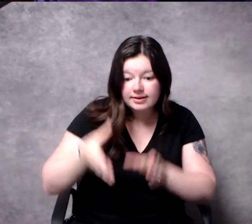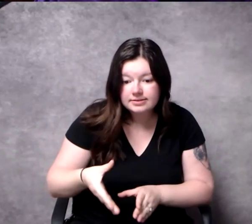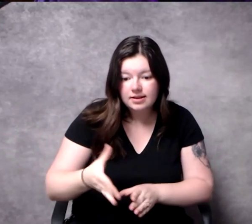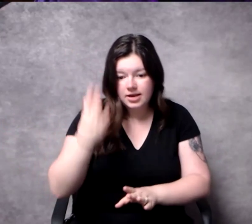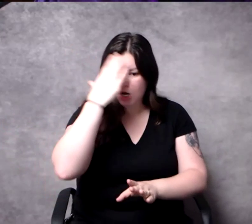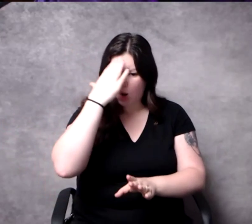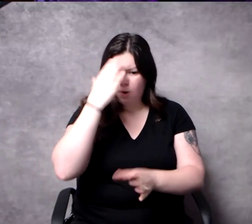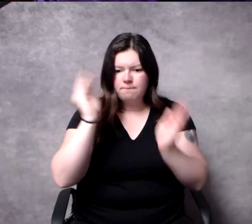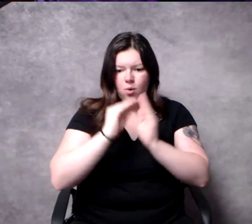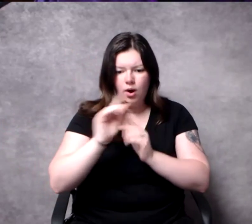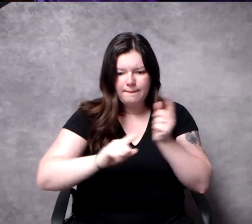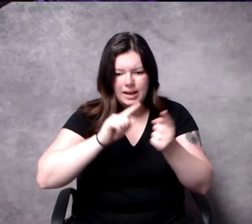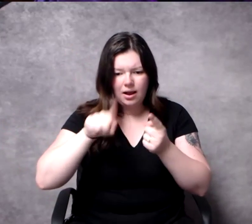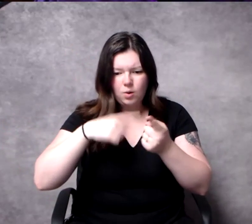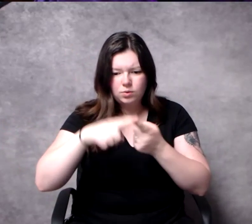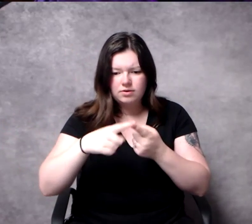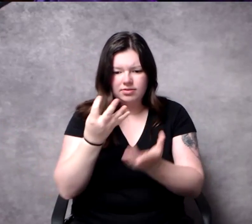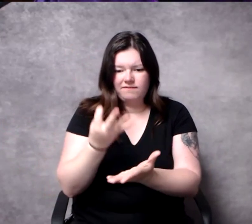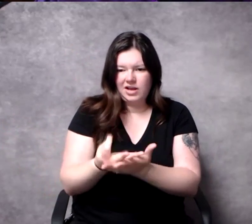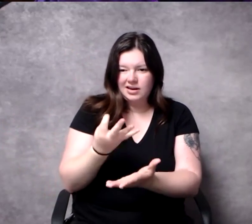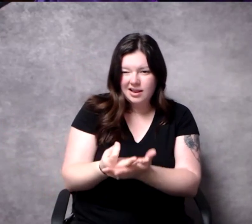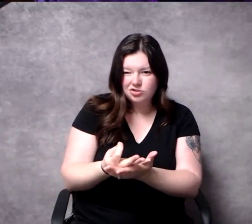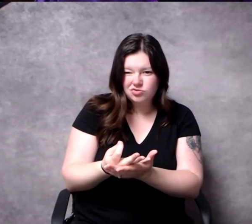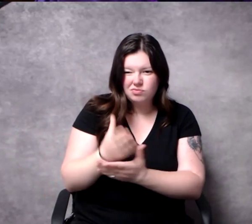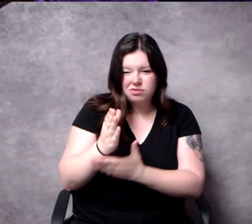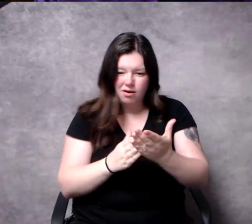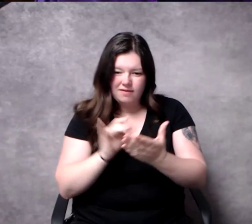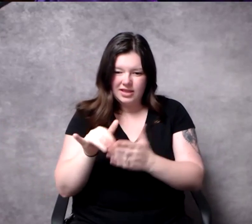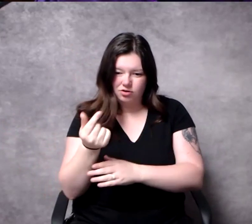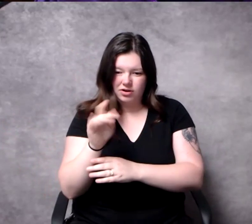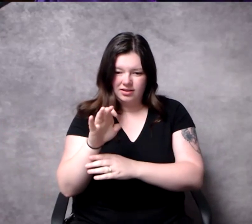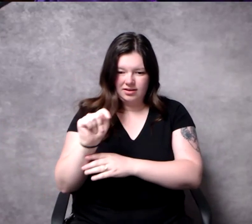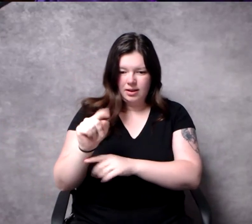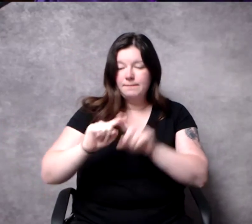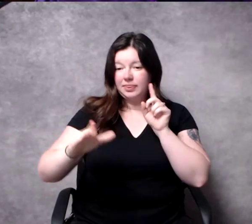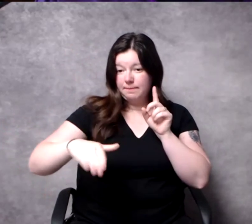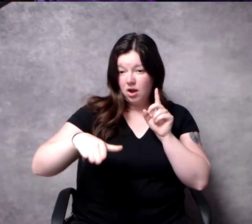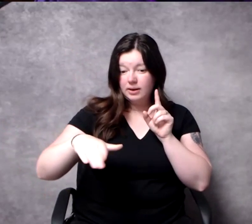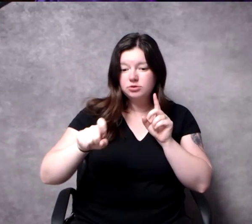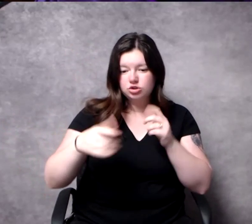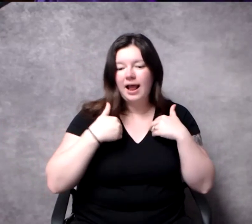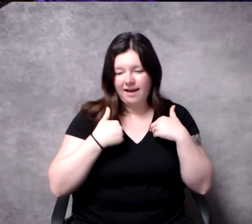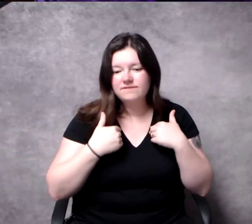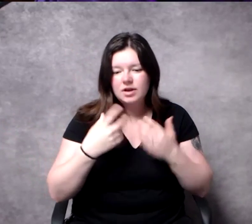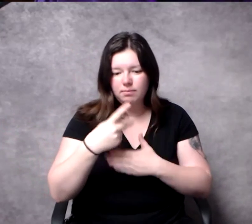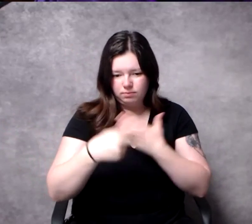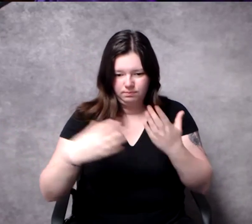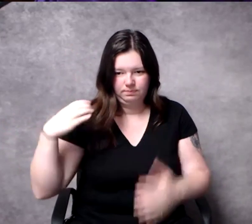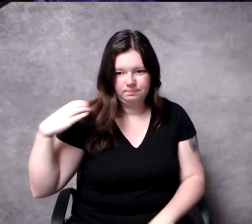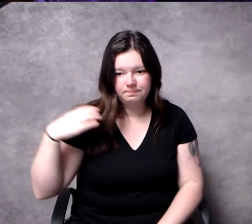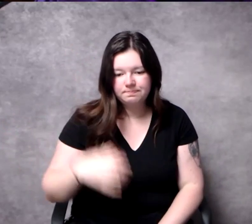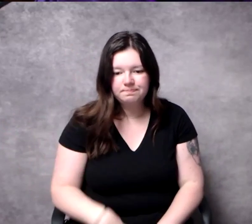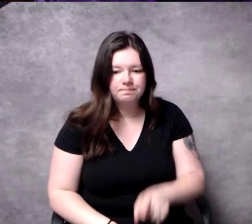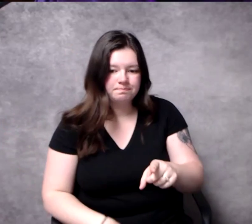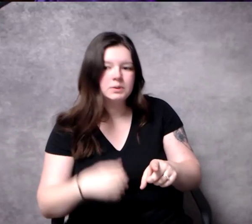grant. But there should, at least at the bottom, there should be a program officer listed. Yeah, it's usually section 7